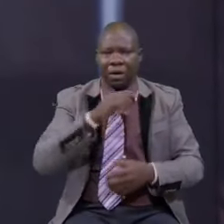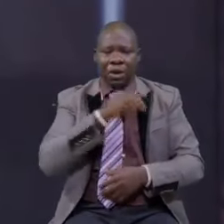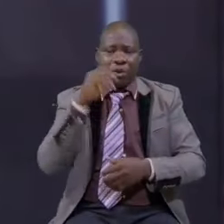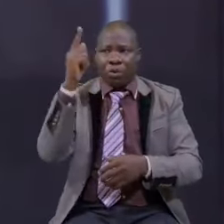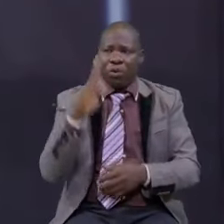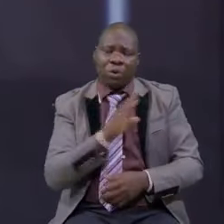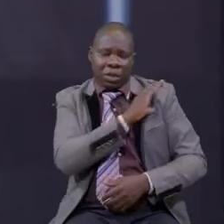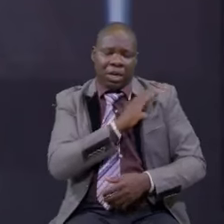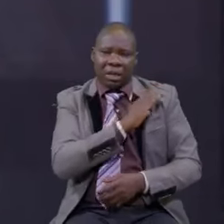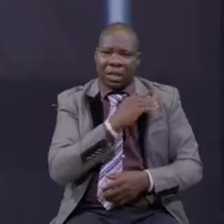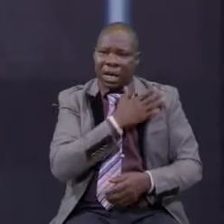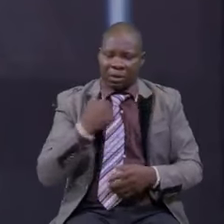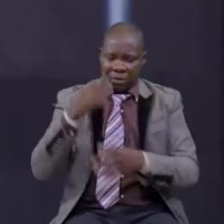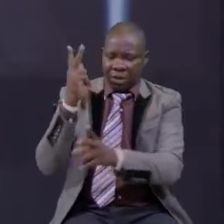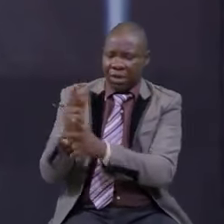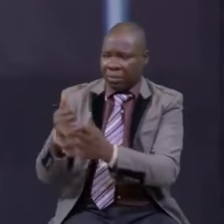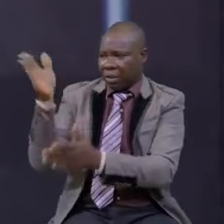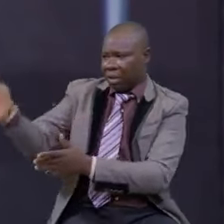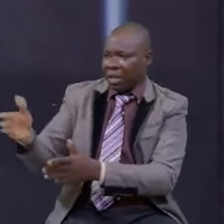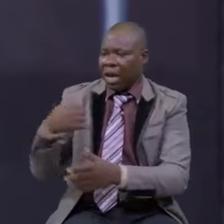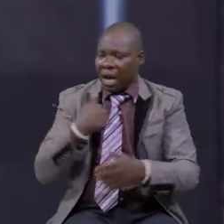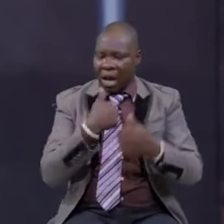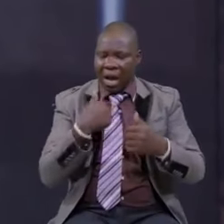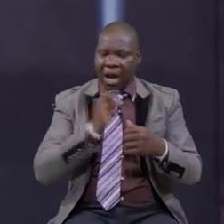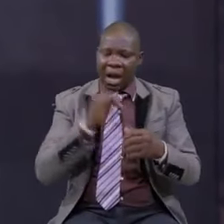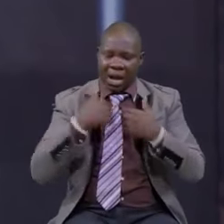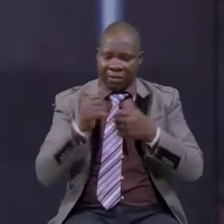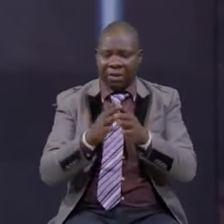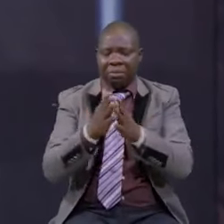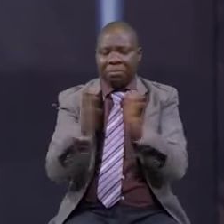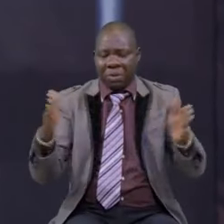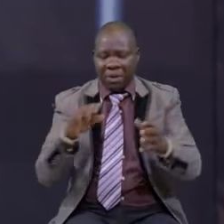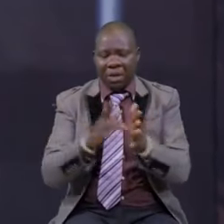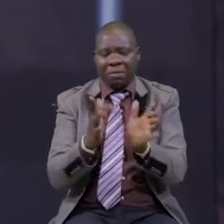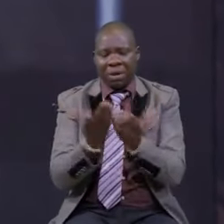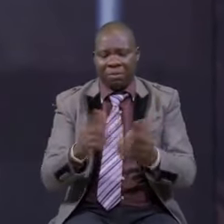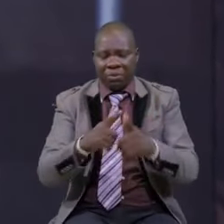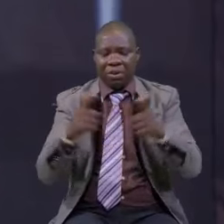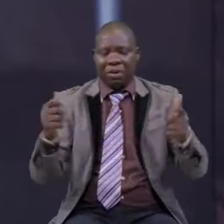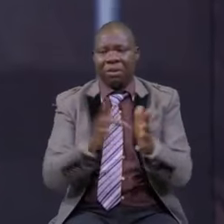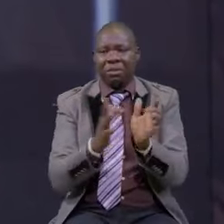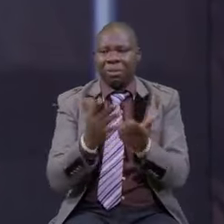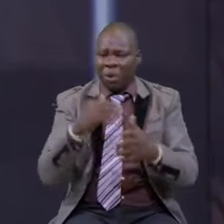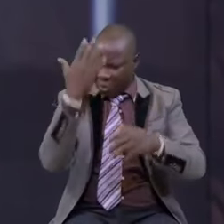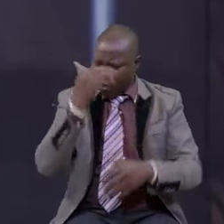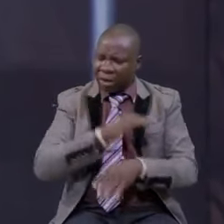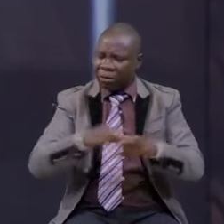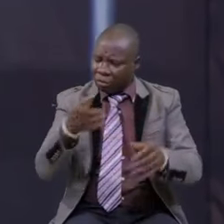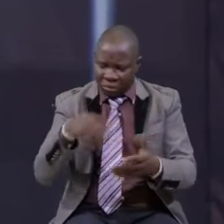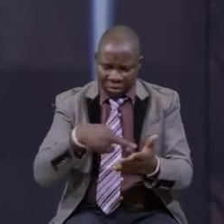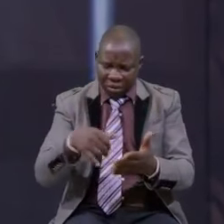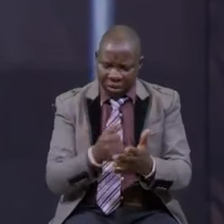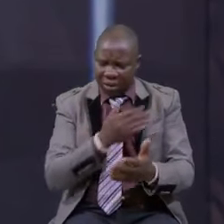have a big Bible. I have a great Bible. Why don't you read it and see all the riches of glory